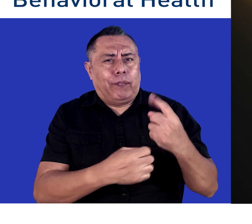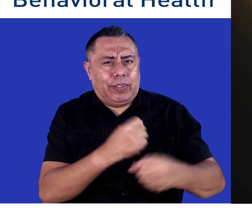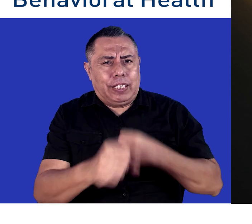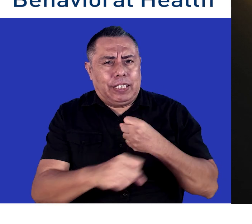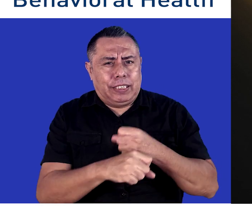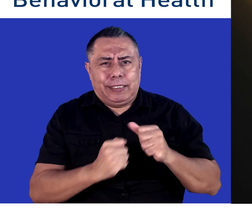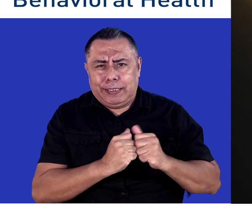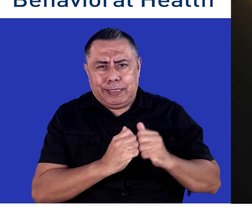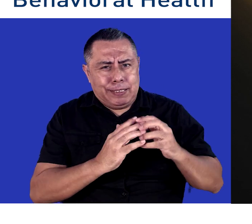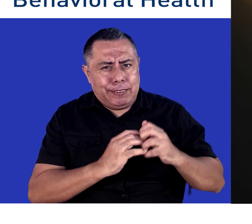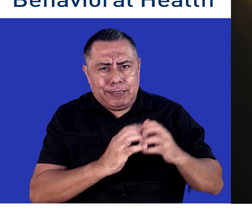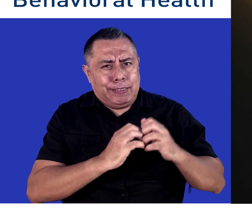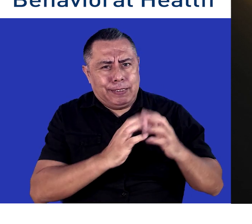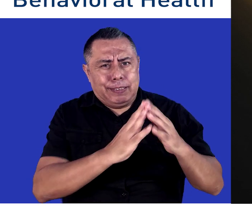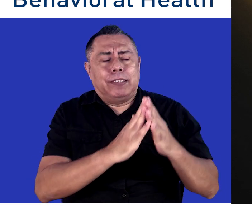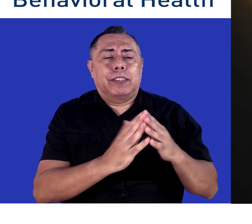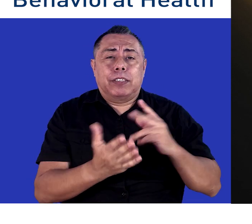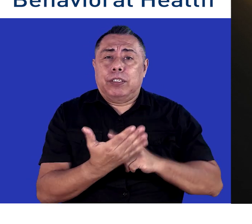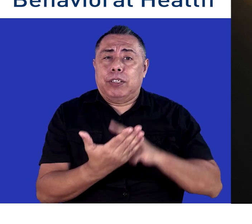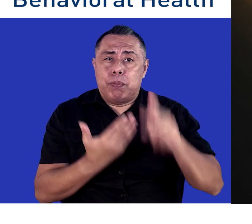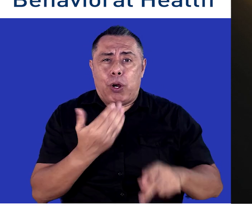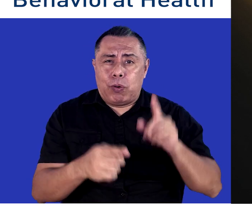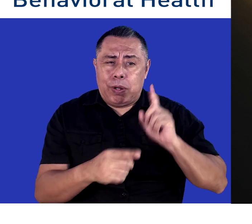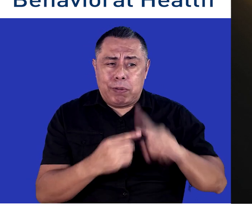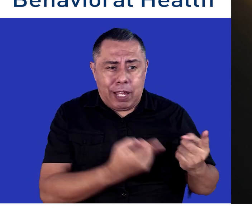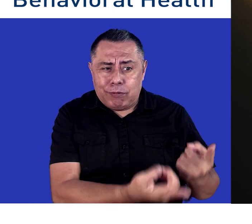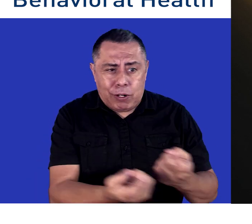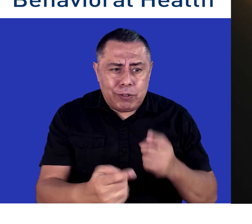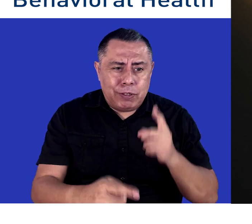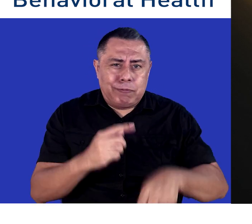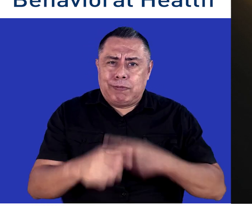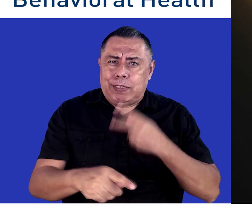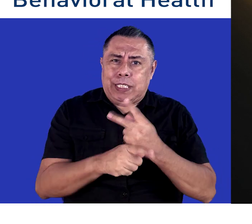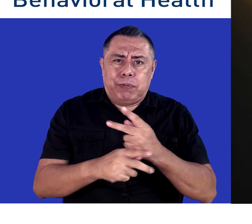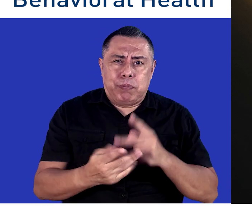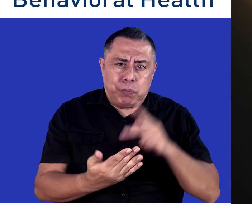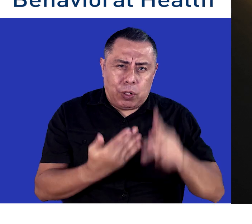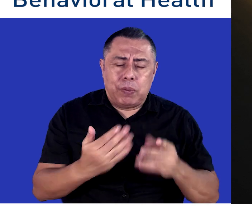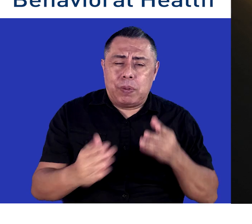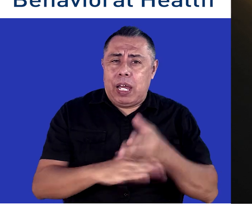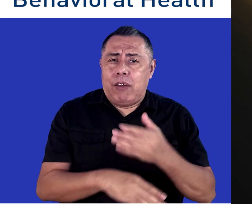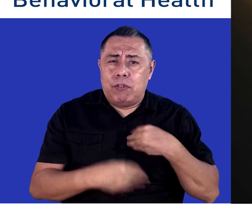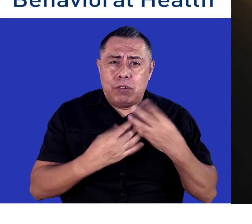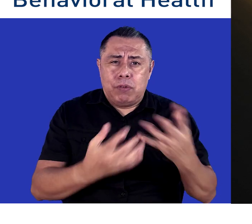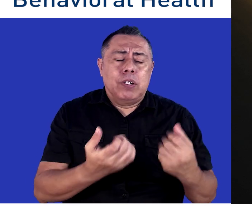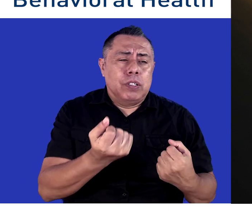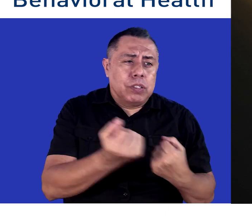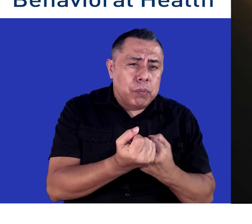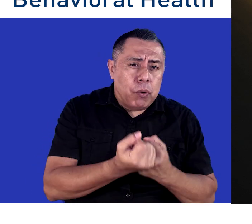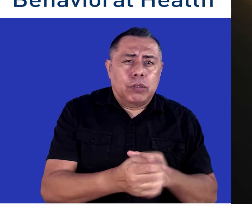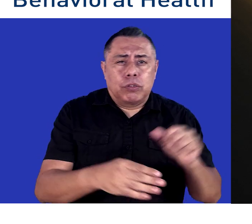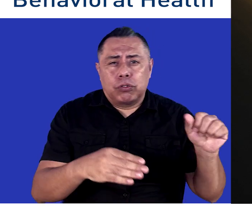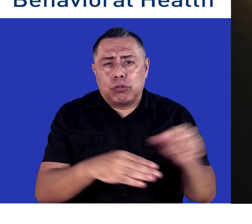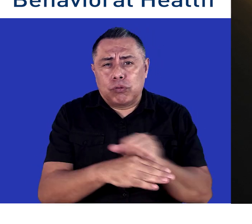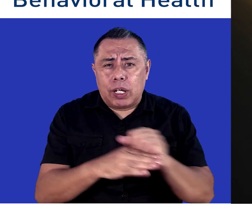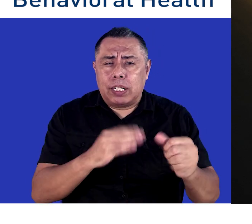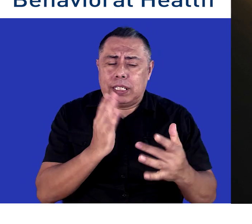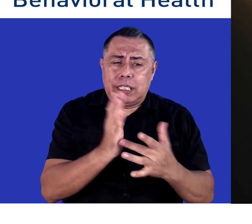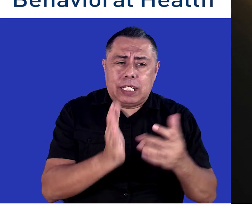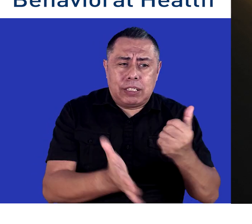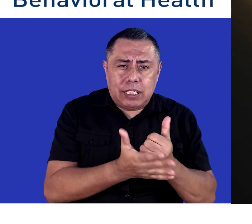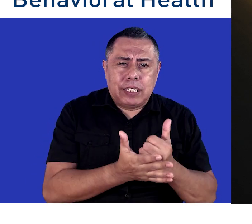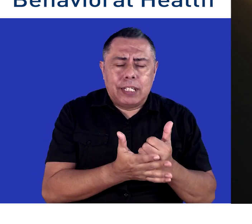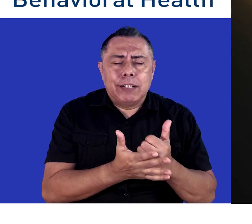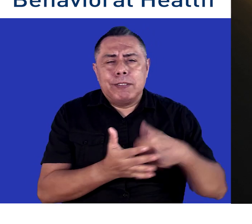many implementation challenges over the years, including program recruitment and retention. After providing additional strategic